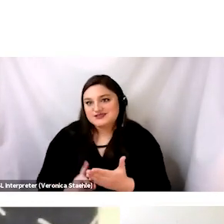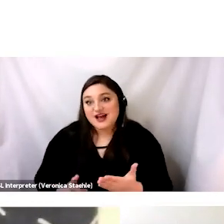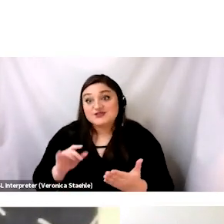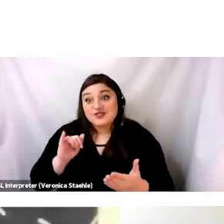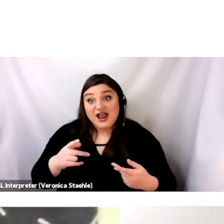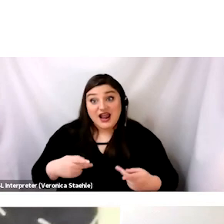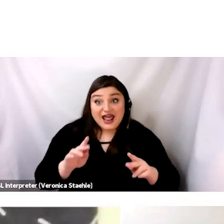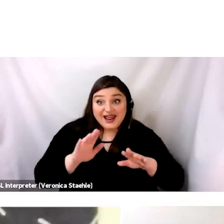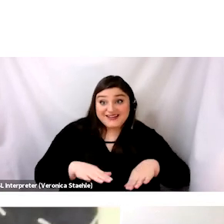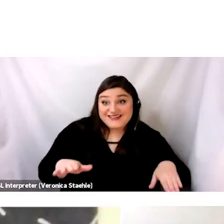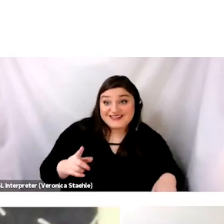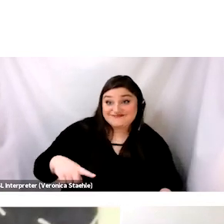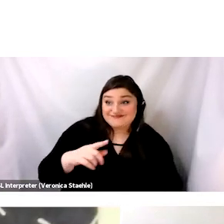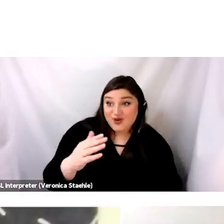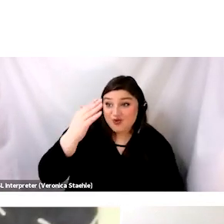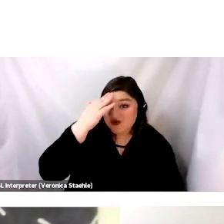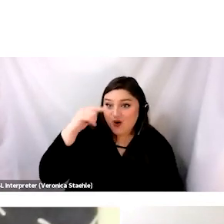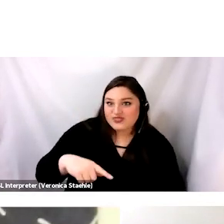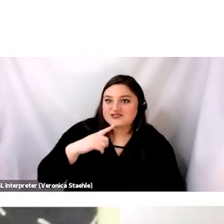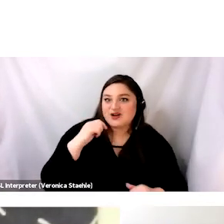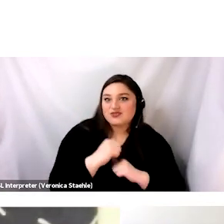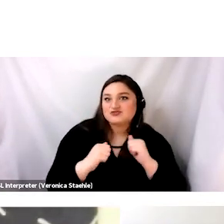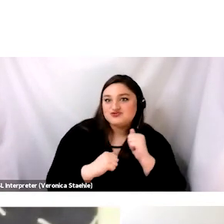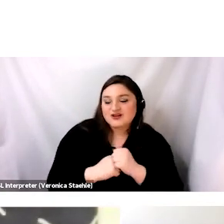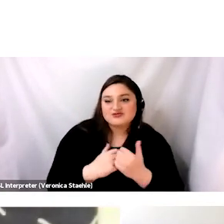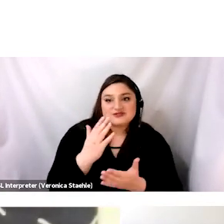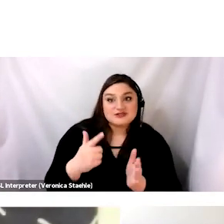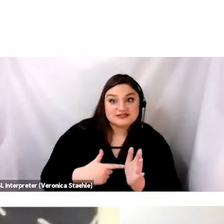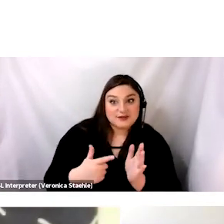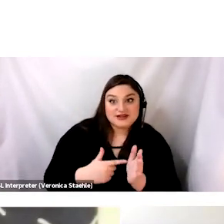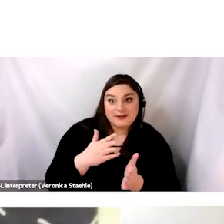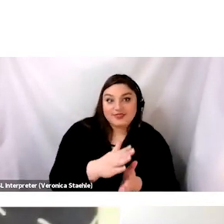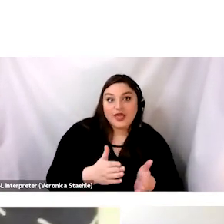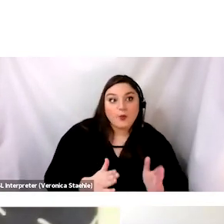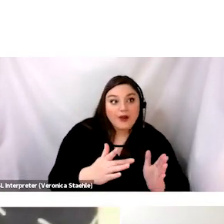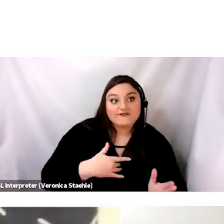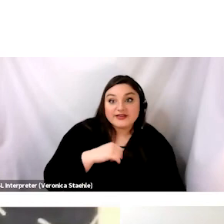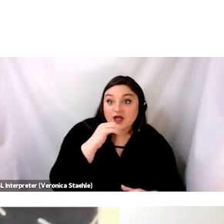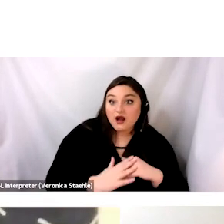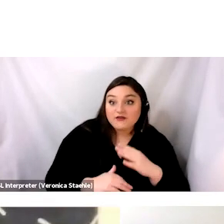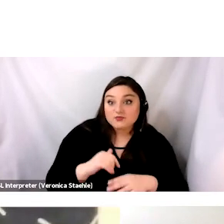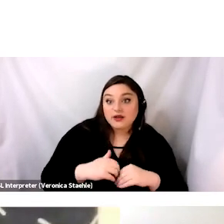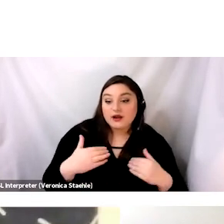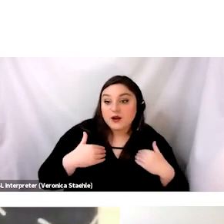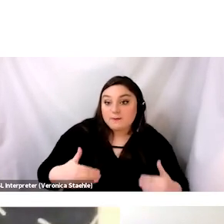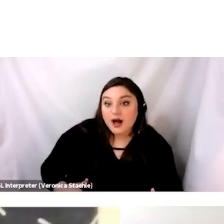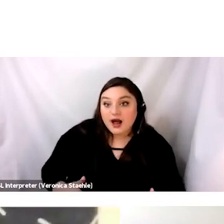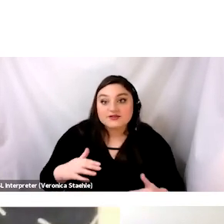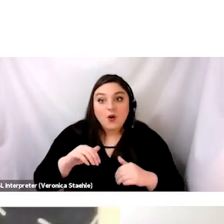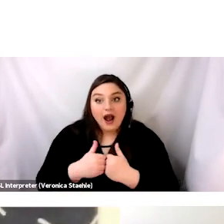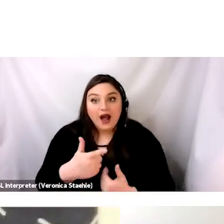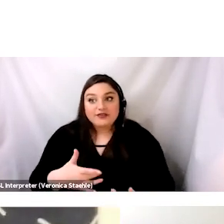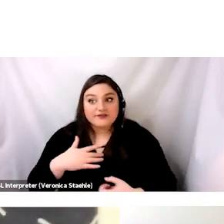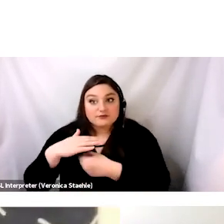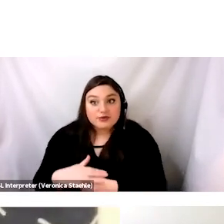letting kids know that these are the structures that we live in, some of the ways that they may feel uncomfortable in their bodies or the way that they feel oppressed